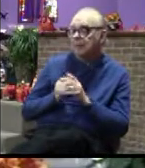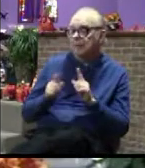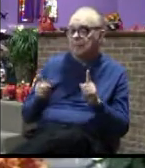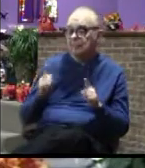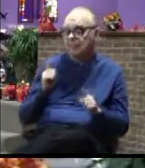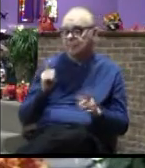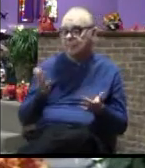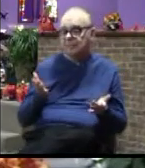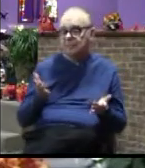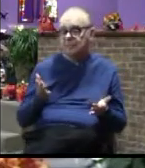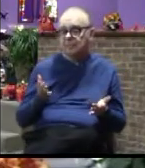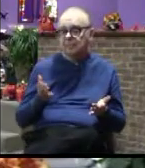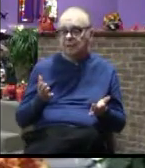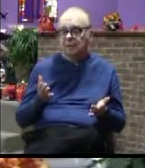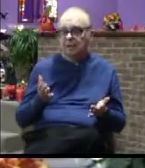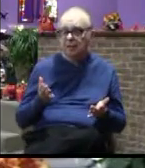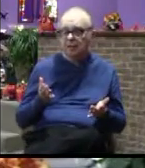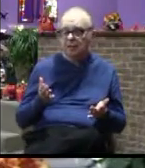But